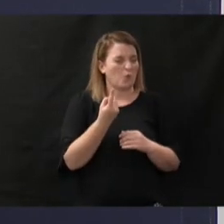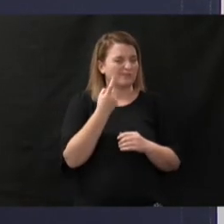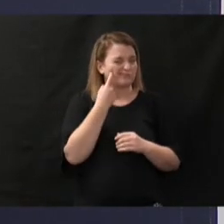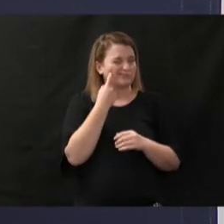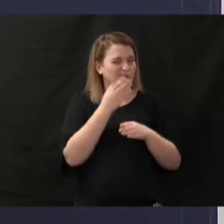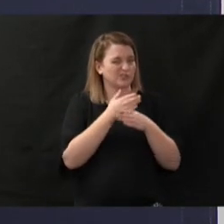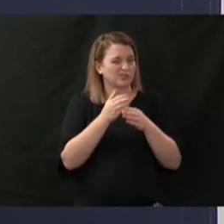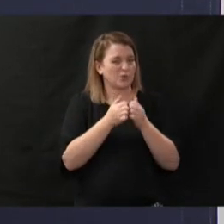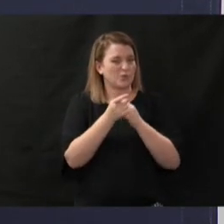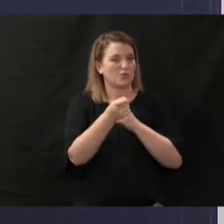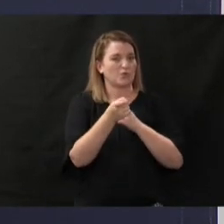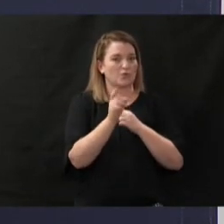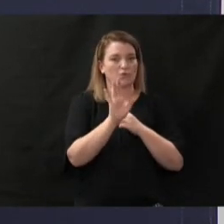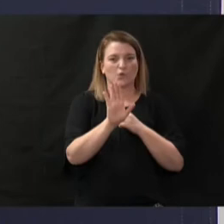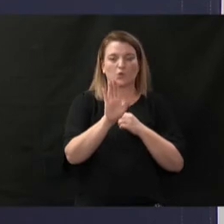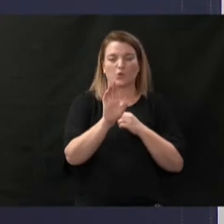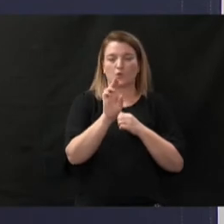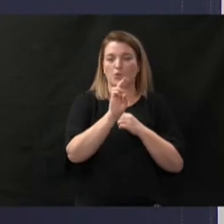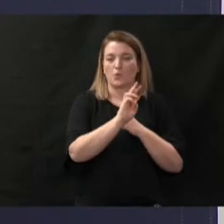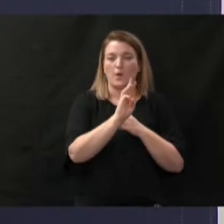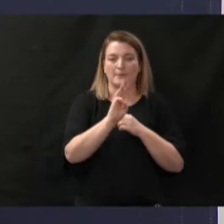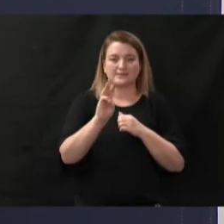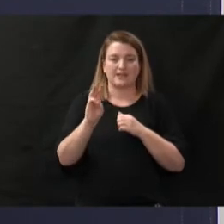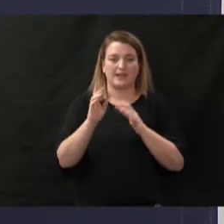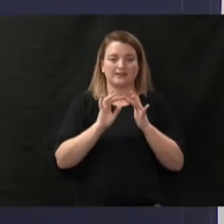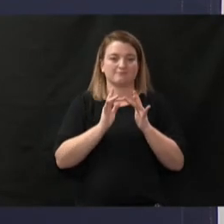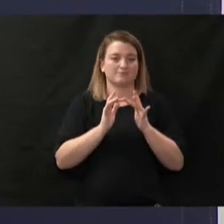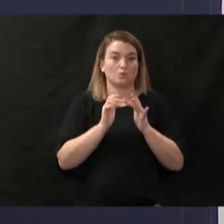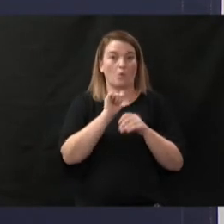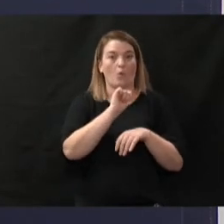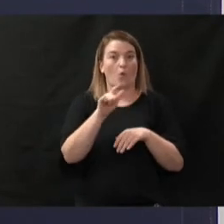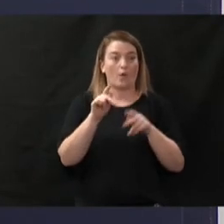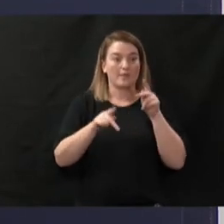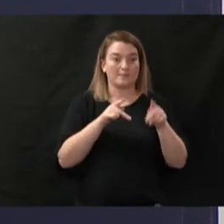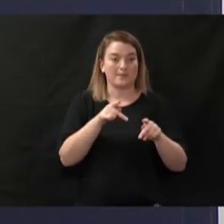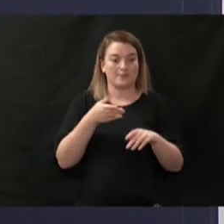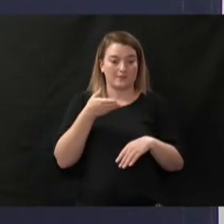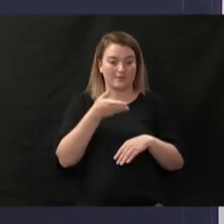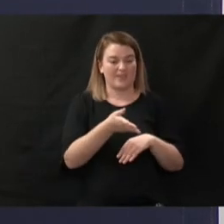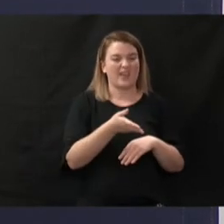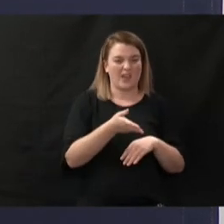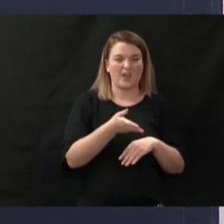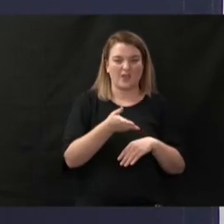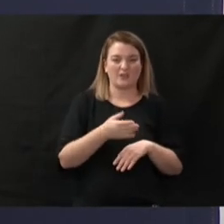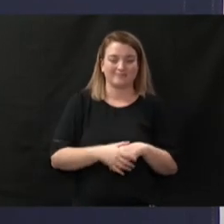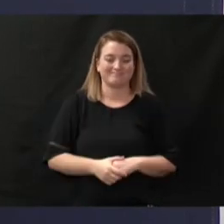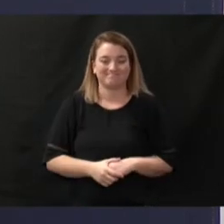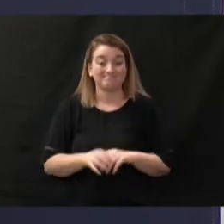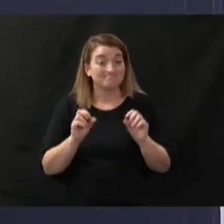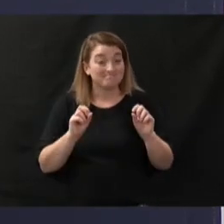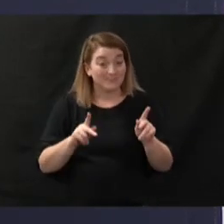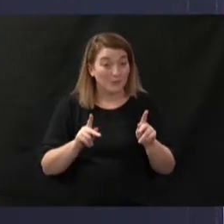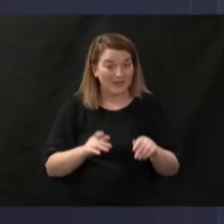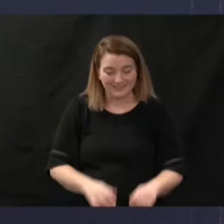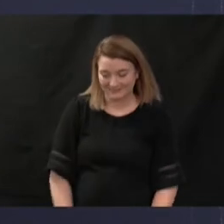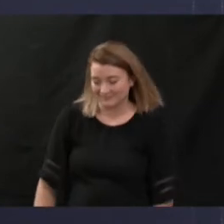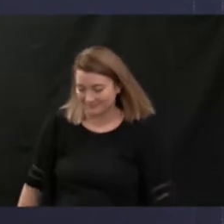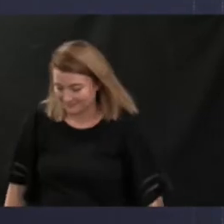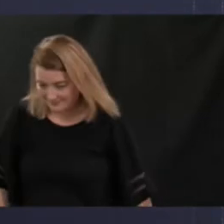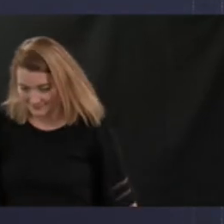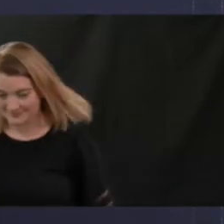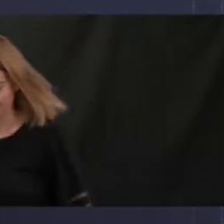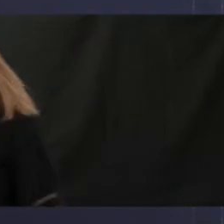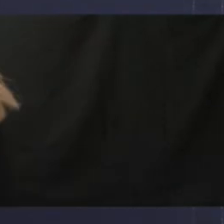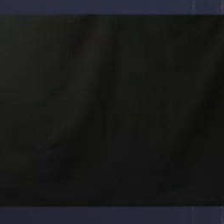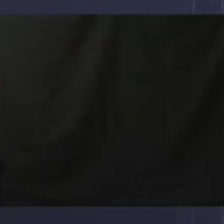or her website that, or all the people that were on her website. Okay, now what I want you to do